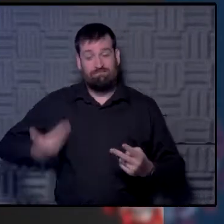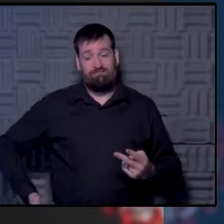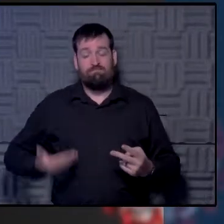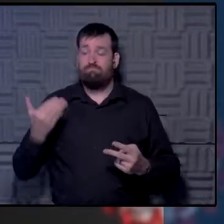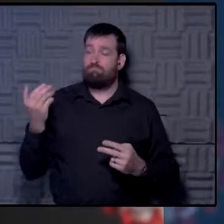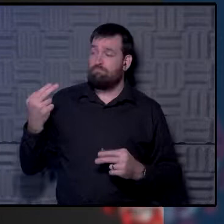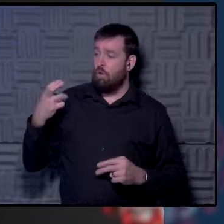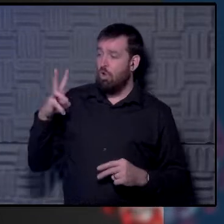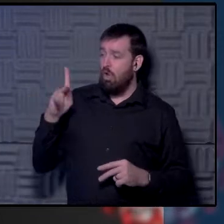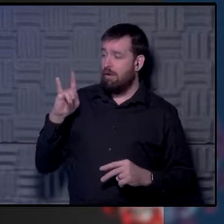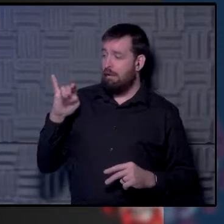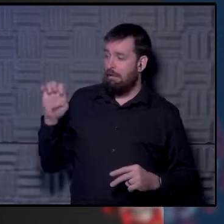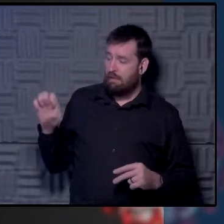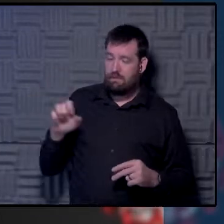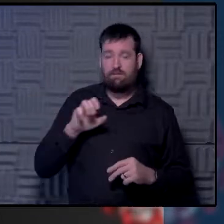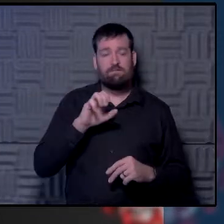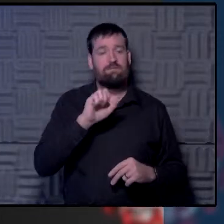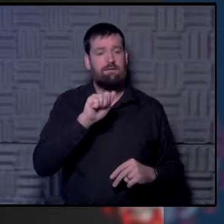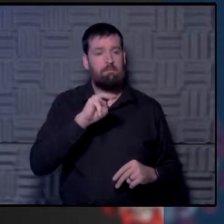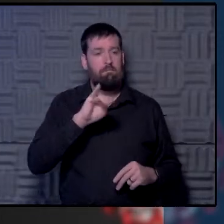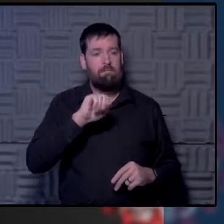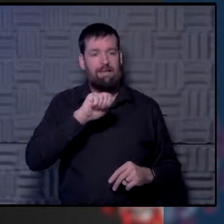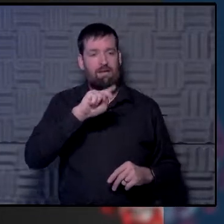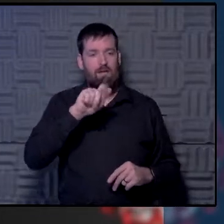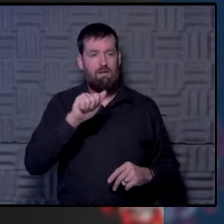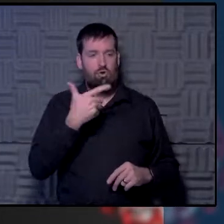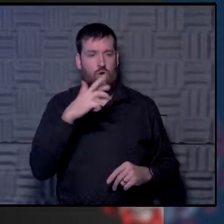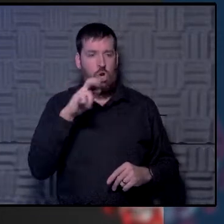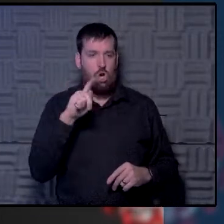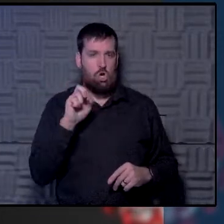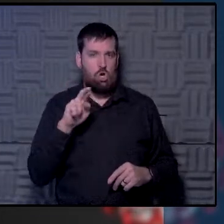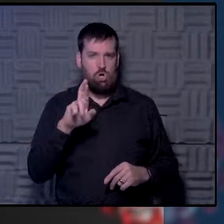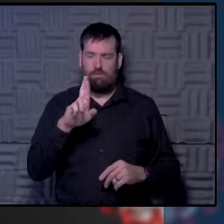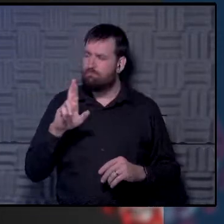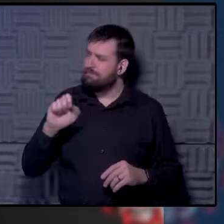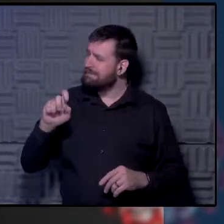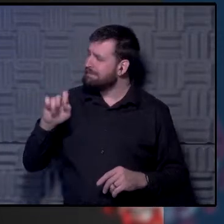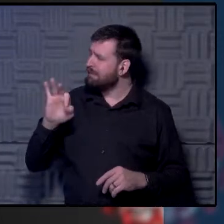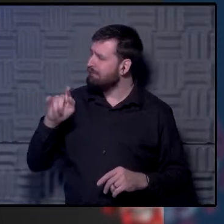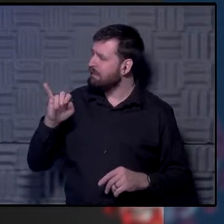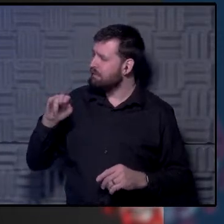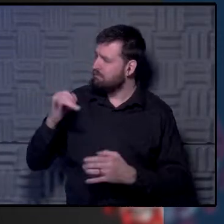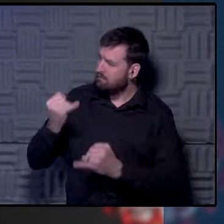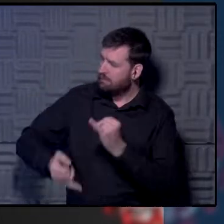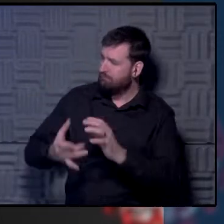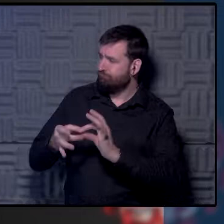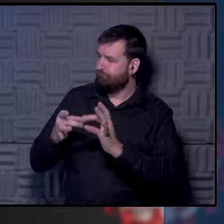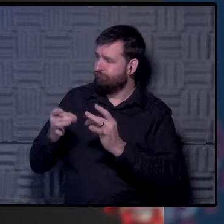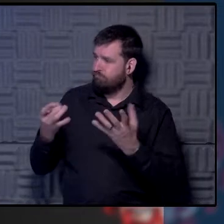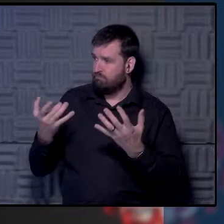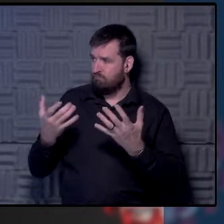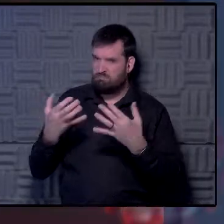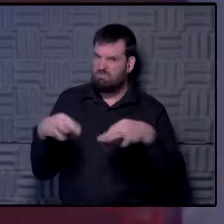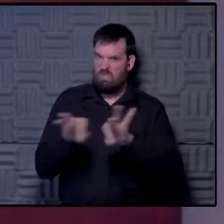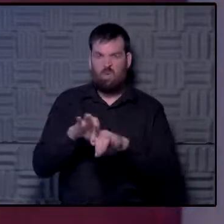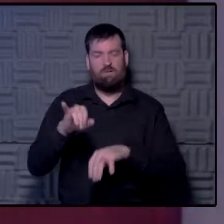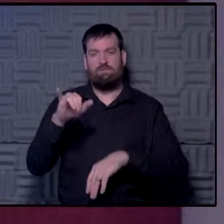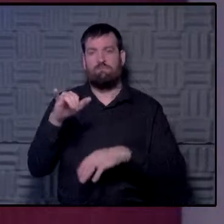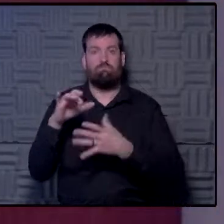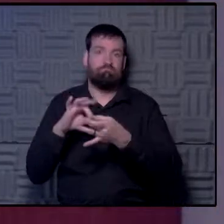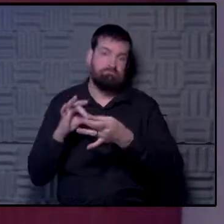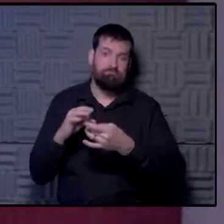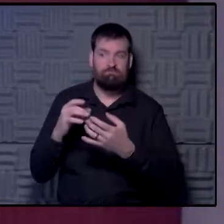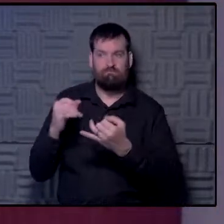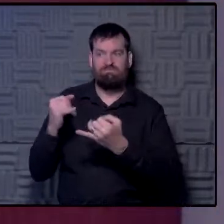and Amanda Gartner. Stefanie, final thoughts from you today, and remind us about how important the poison control line is and that number.